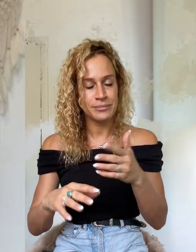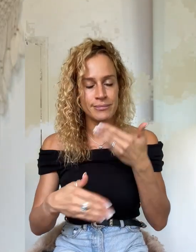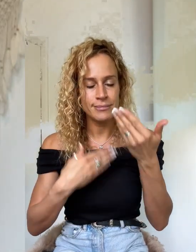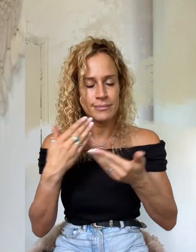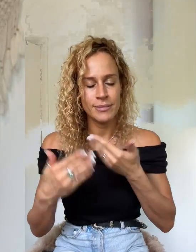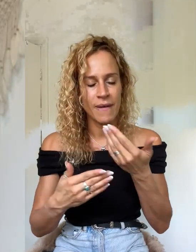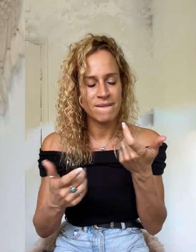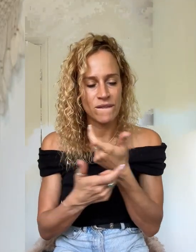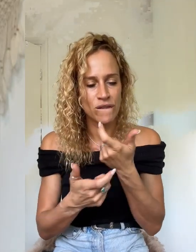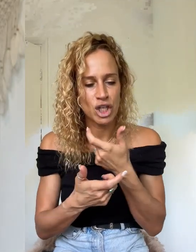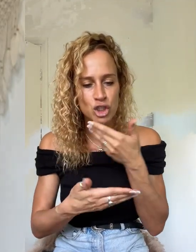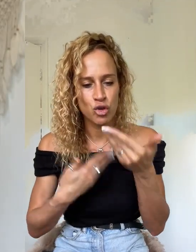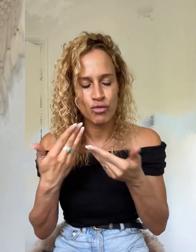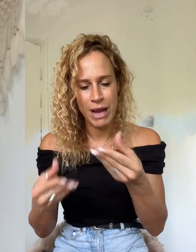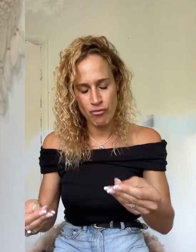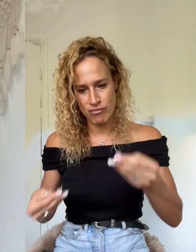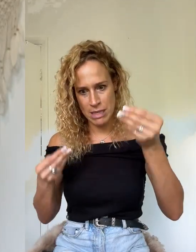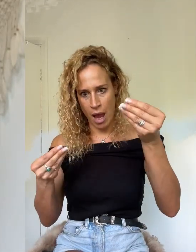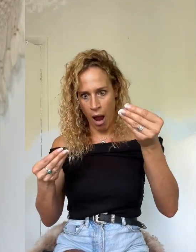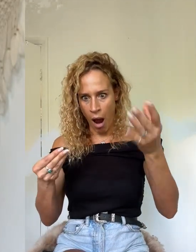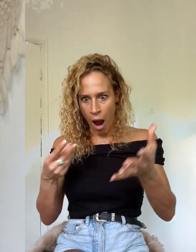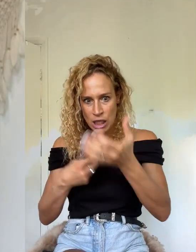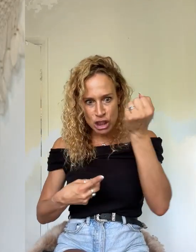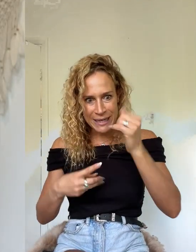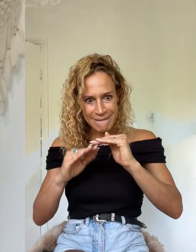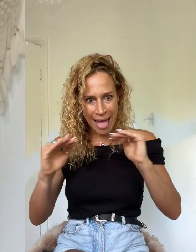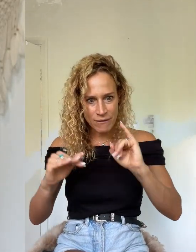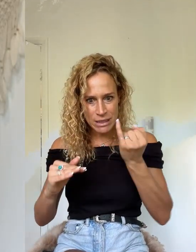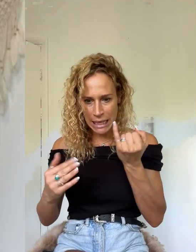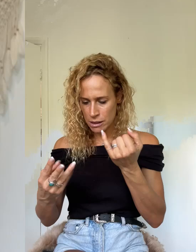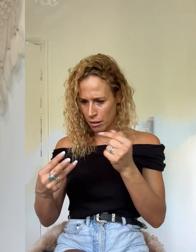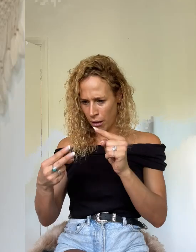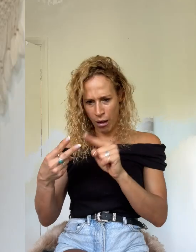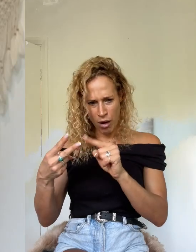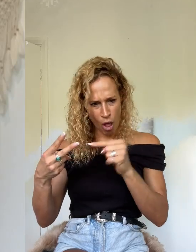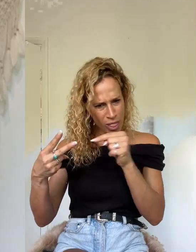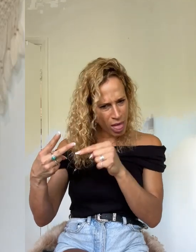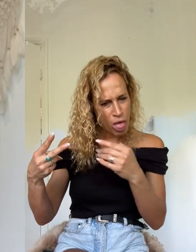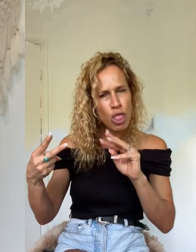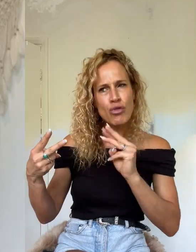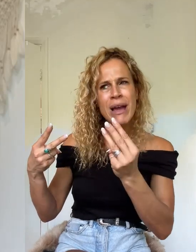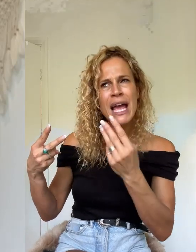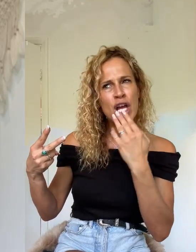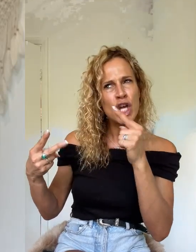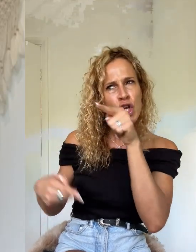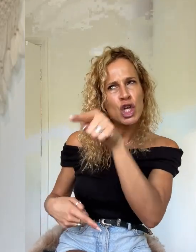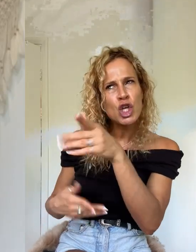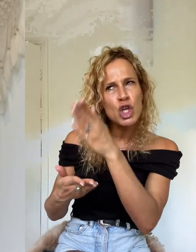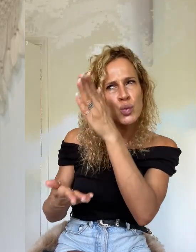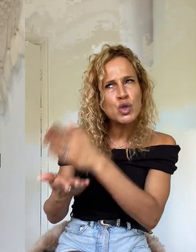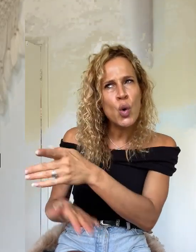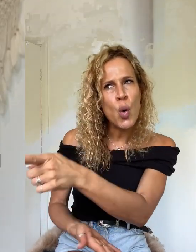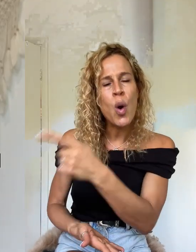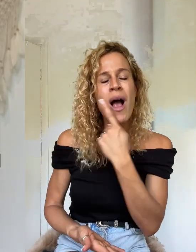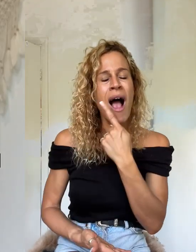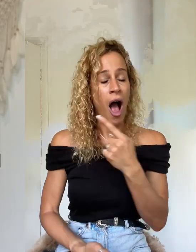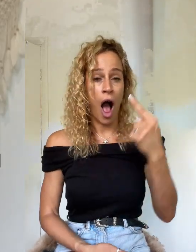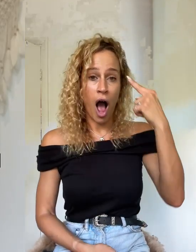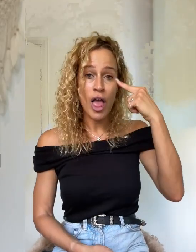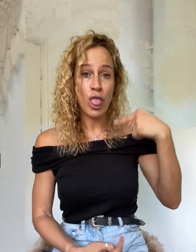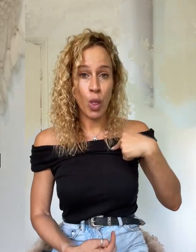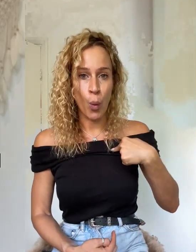exams, I literally got my paper and it said level 6, and I was like, I got the level 6. I didn't get the level 3. I was like, are you sure? And I